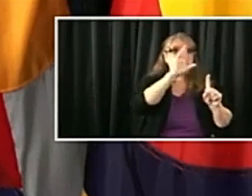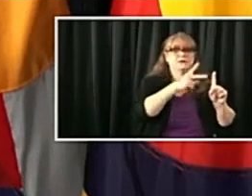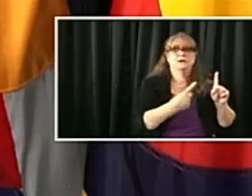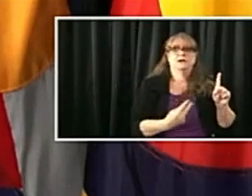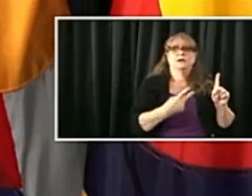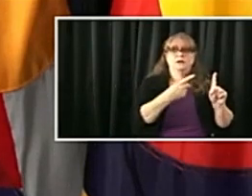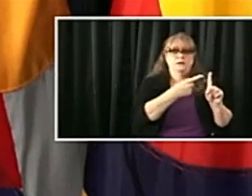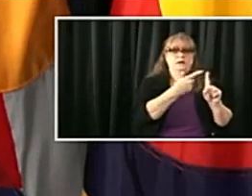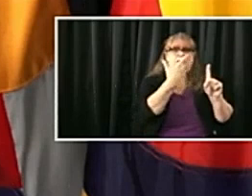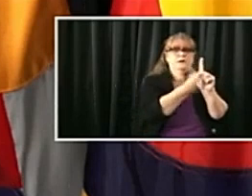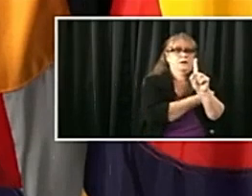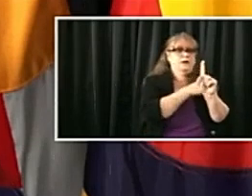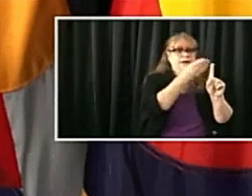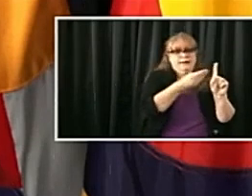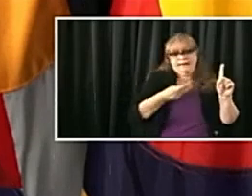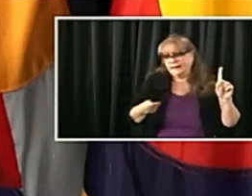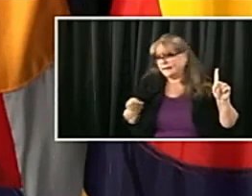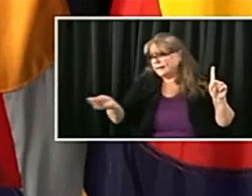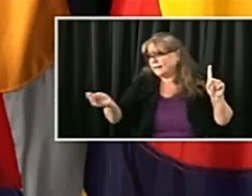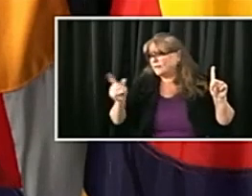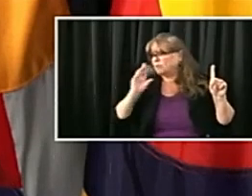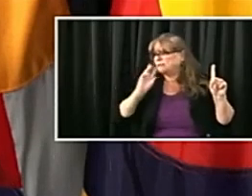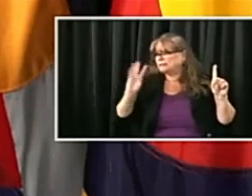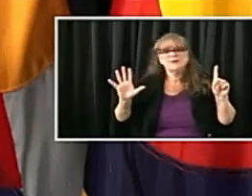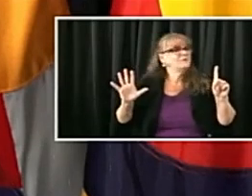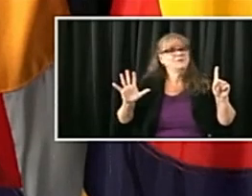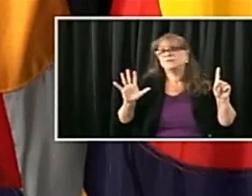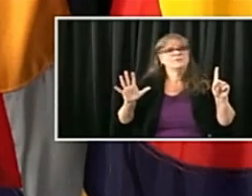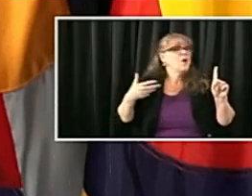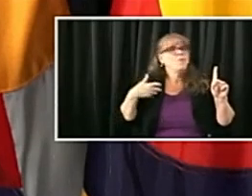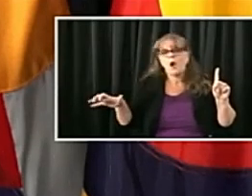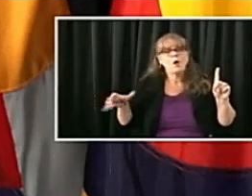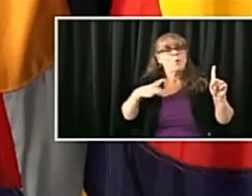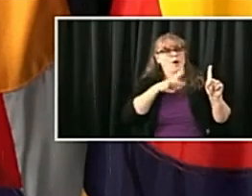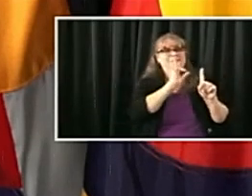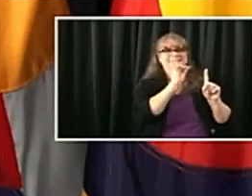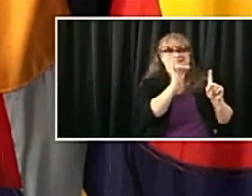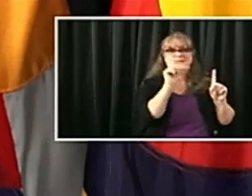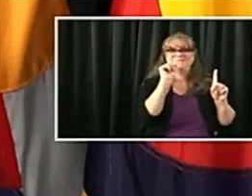up soon, and we'll have that date that we'll be able to expand the